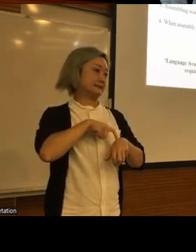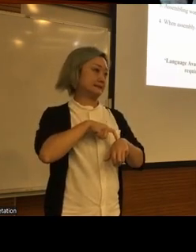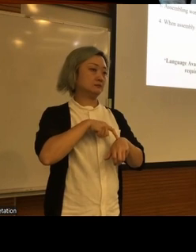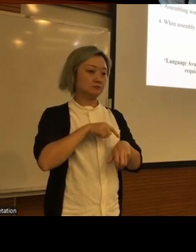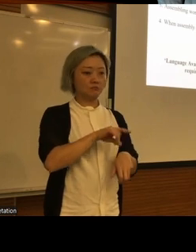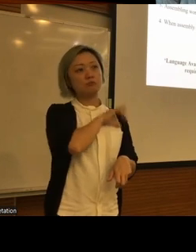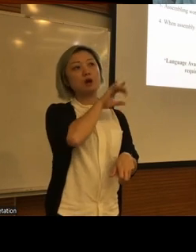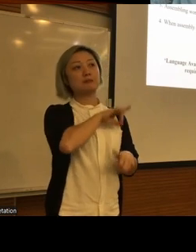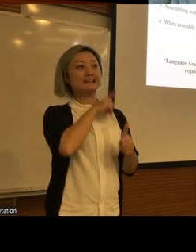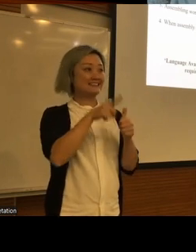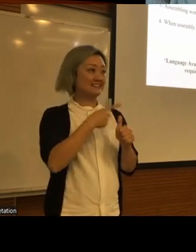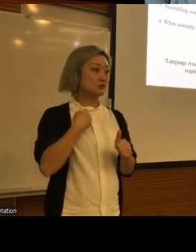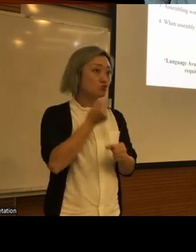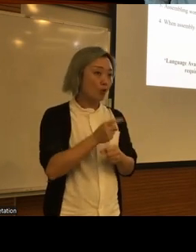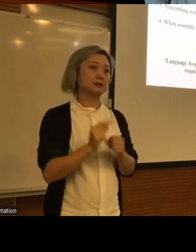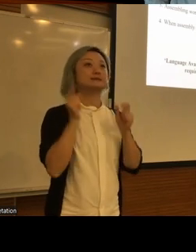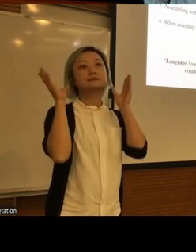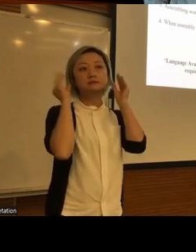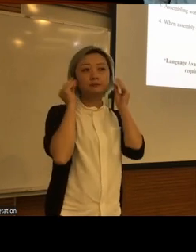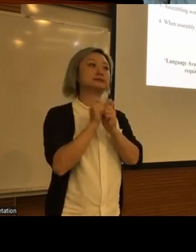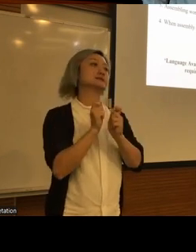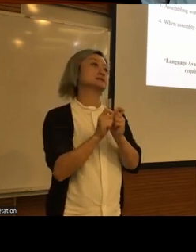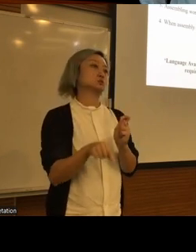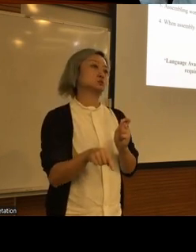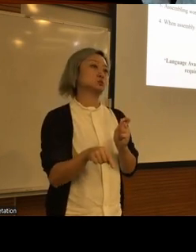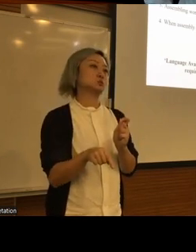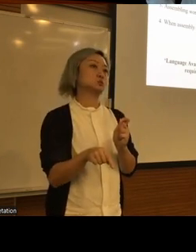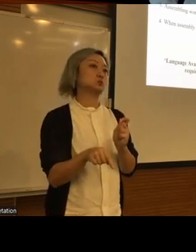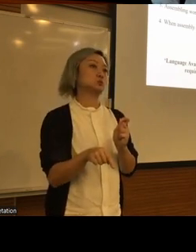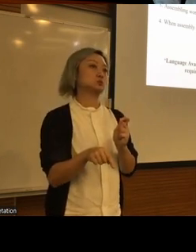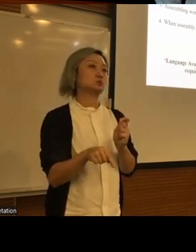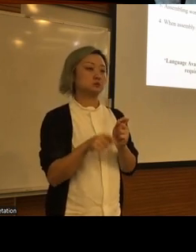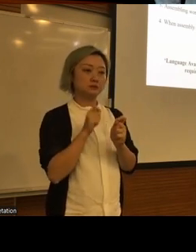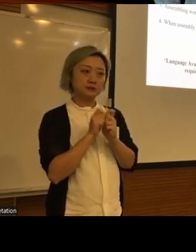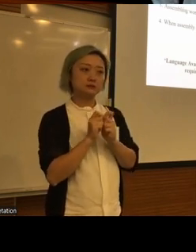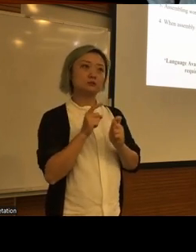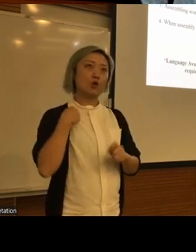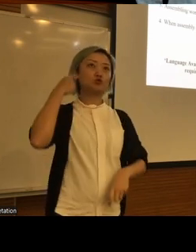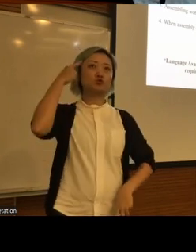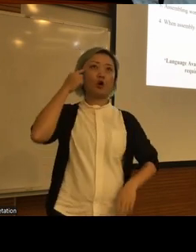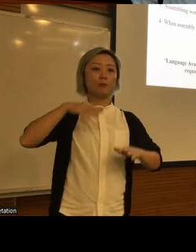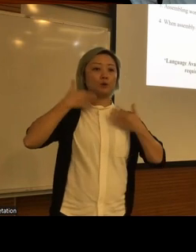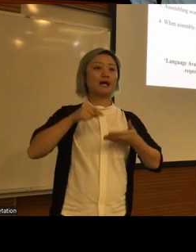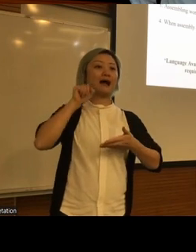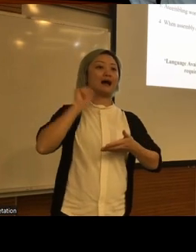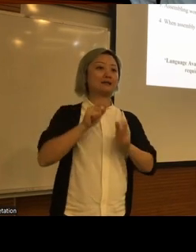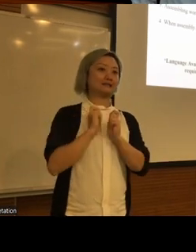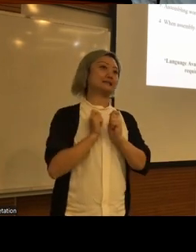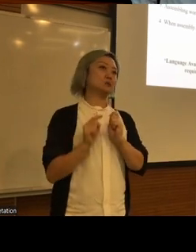what we have is some information that we want to verbalize.